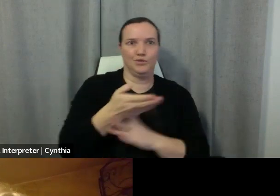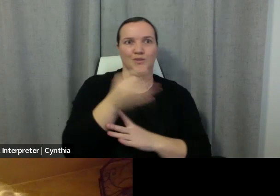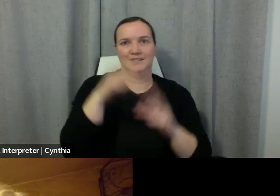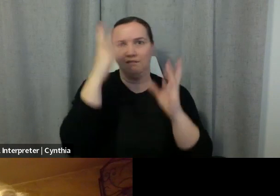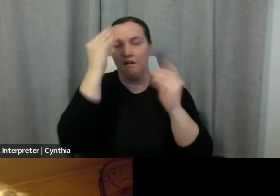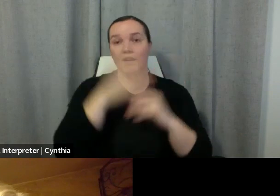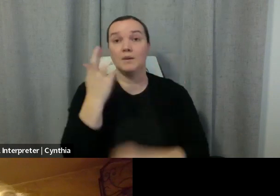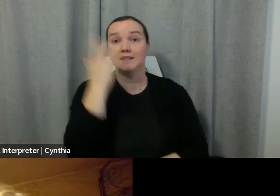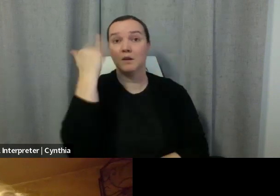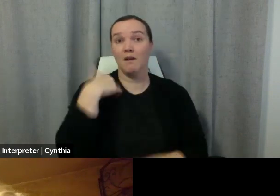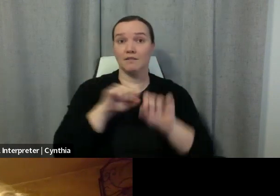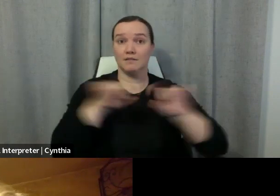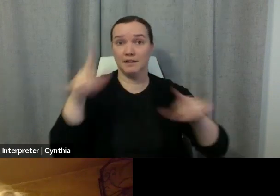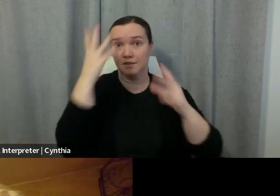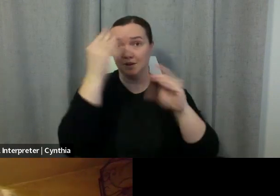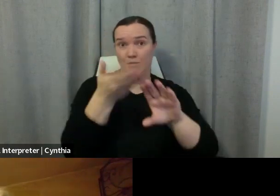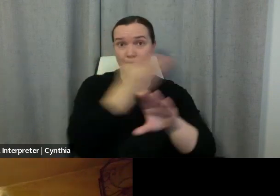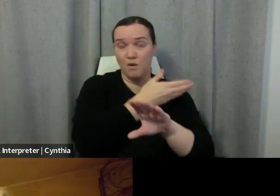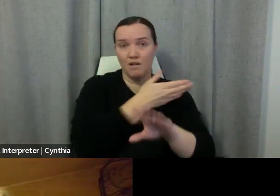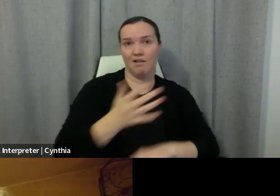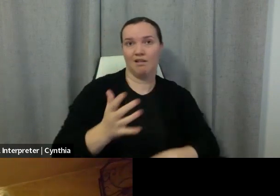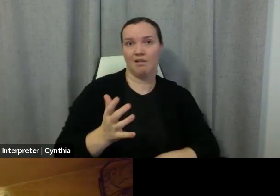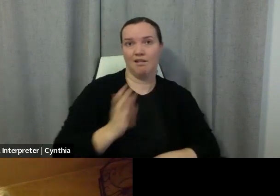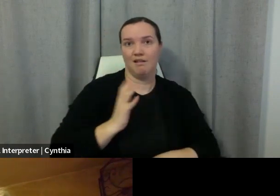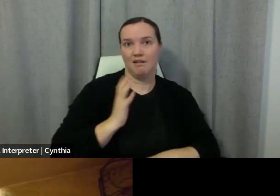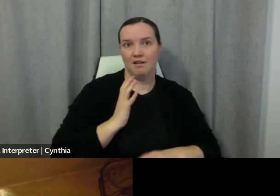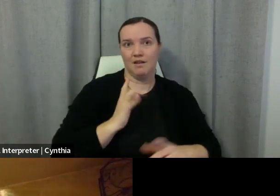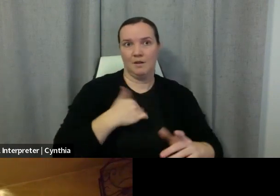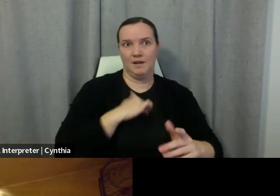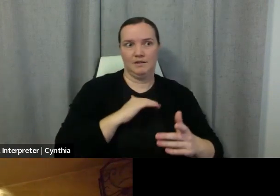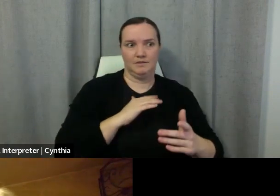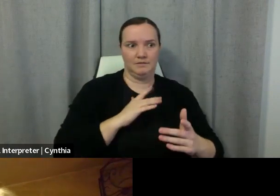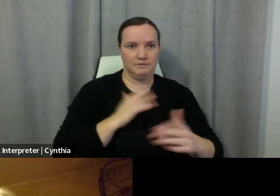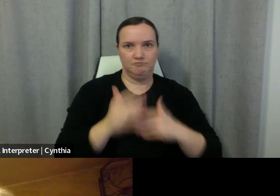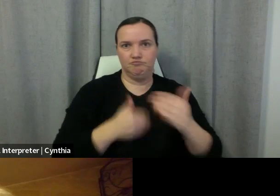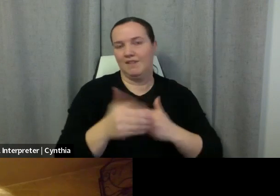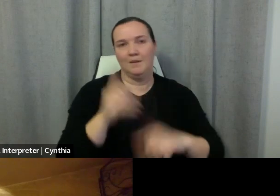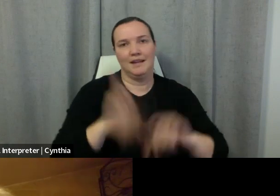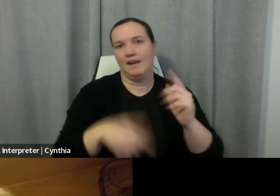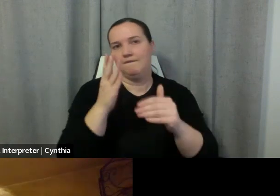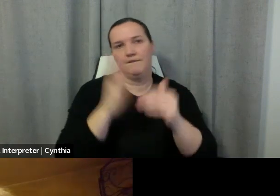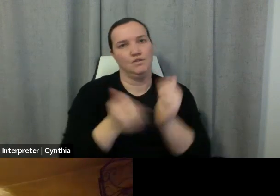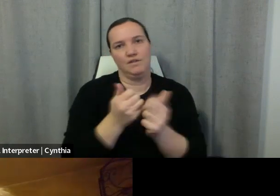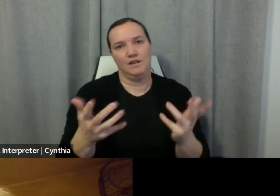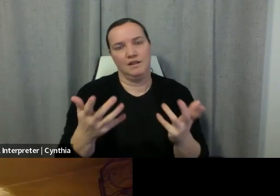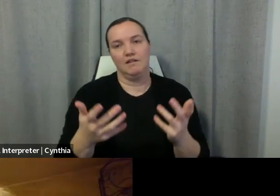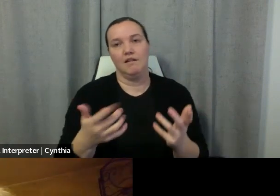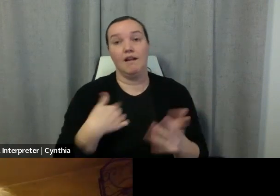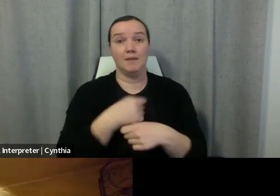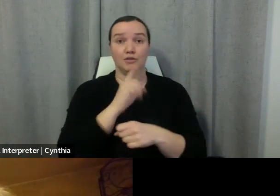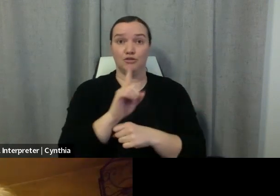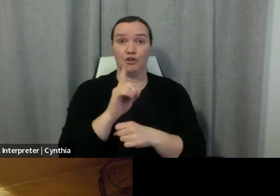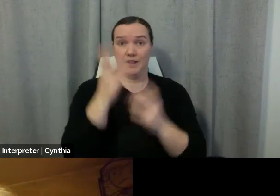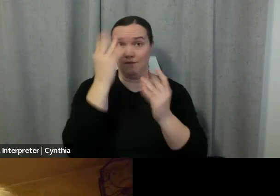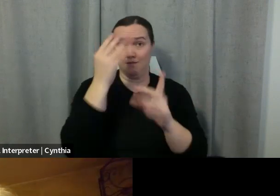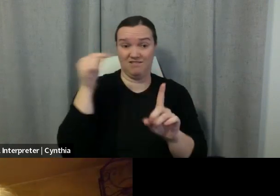we sent out the advanced material is just in case where we get to, we're not able to get through everything. I made sure you have enough